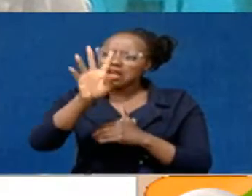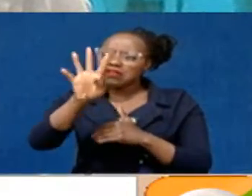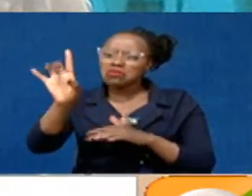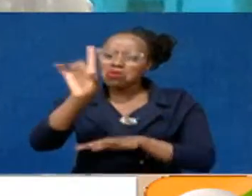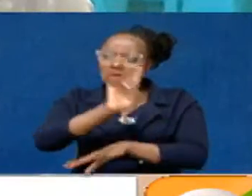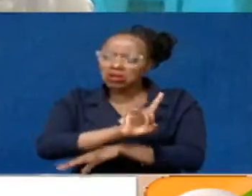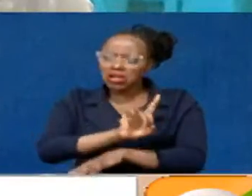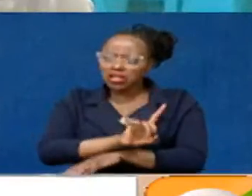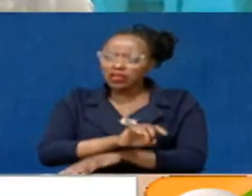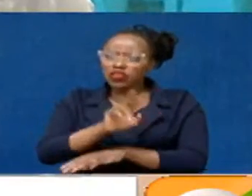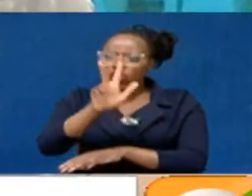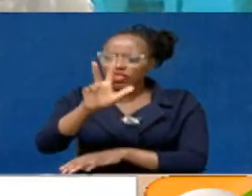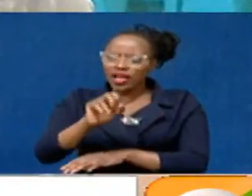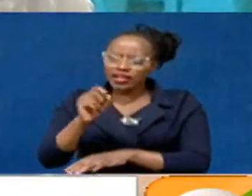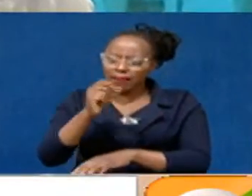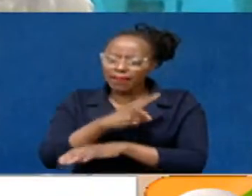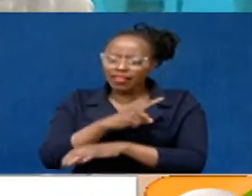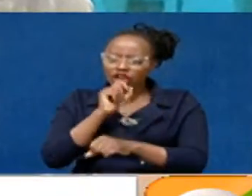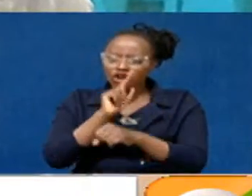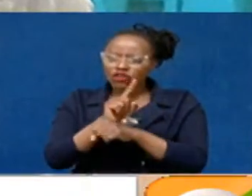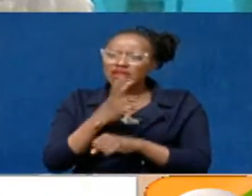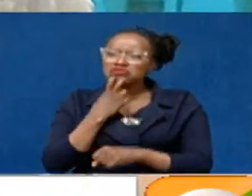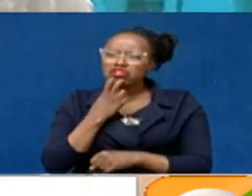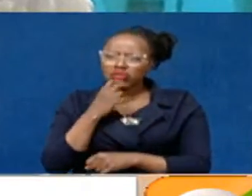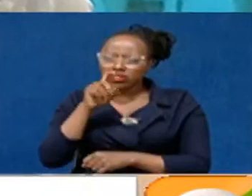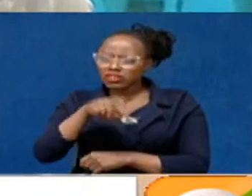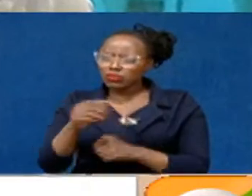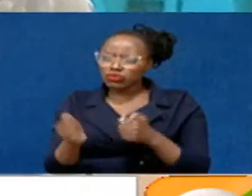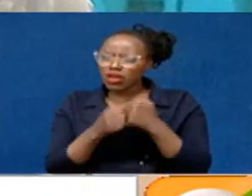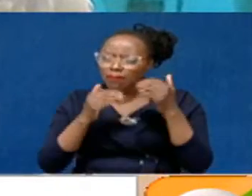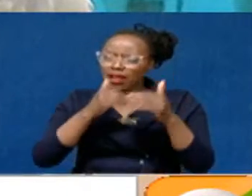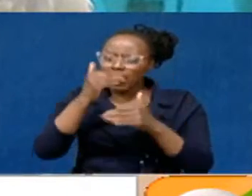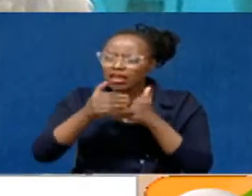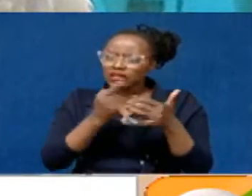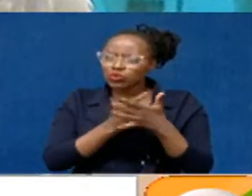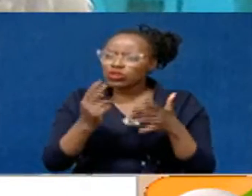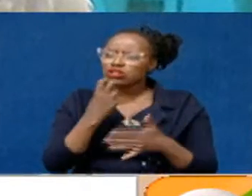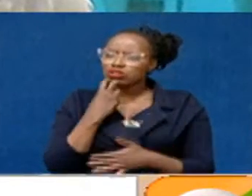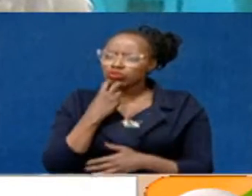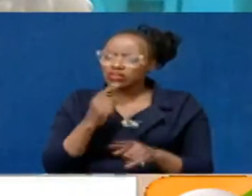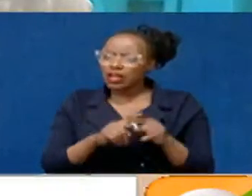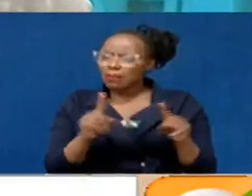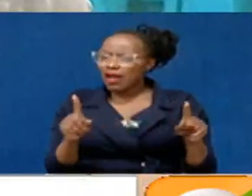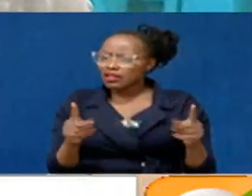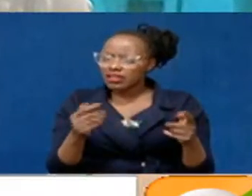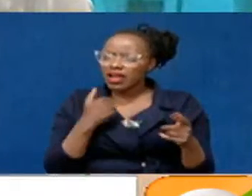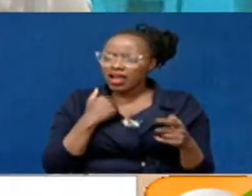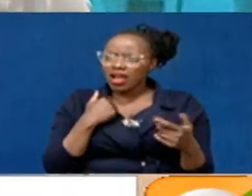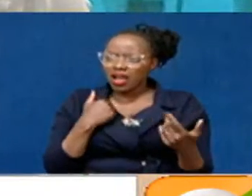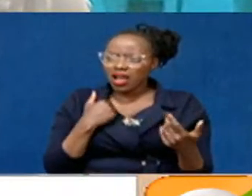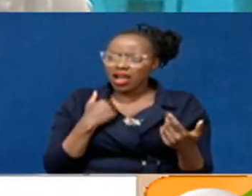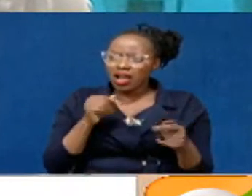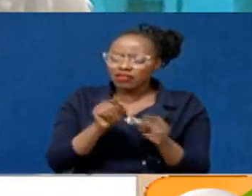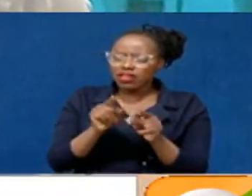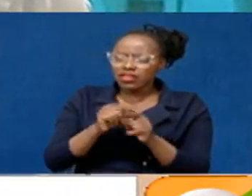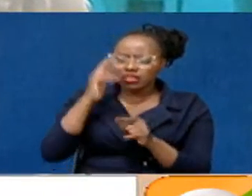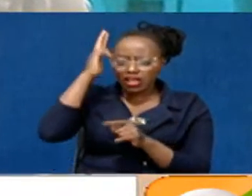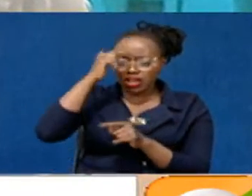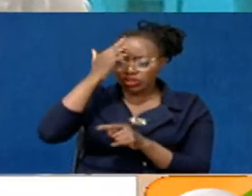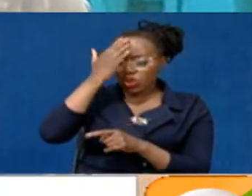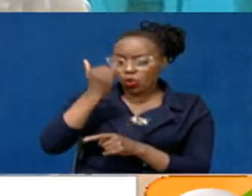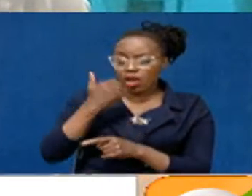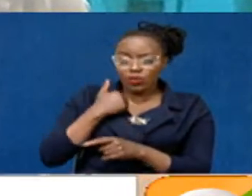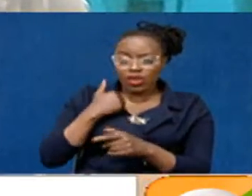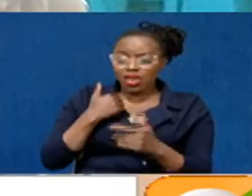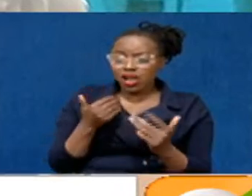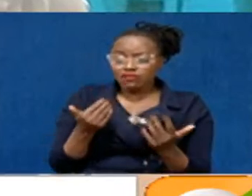days from today? On 30th of this month. Tuesday next week. Tuesday next week. Then there was this reason that because there